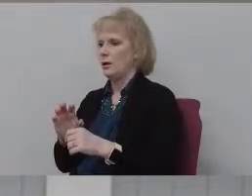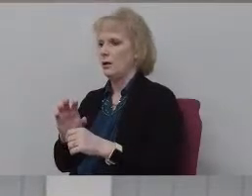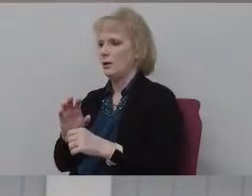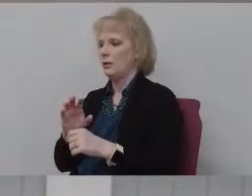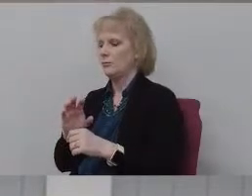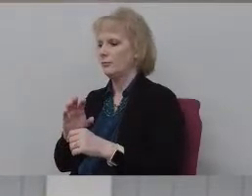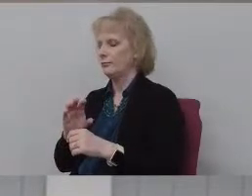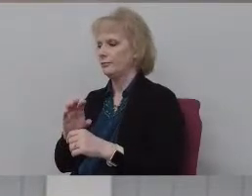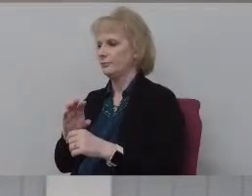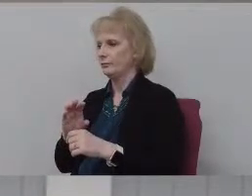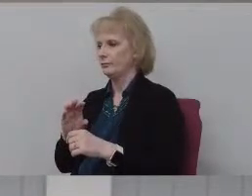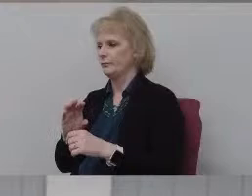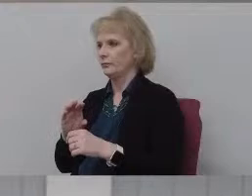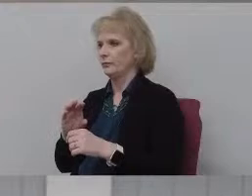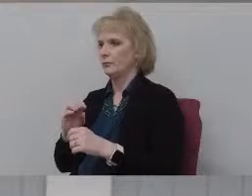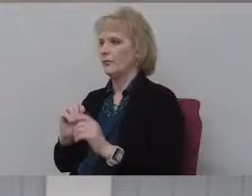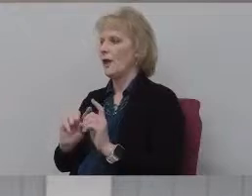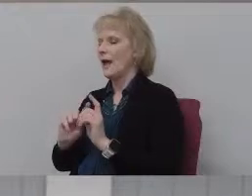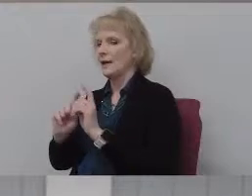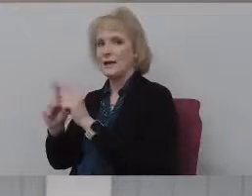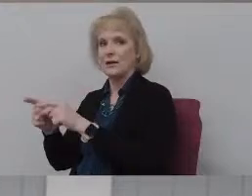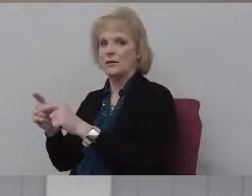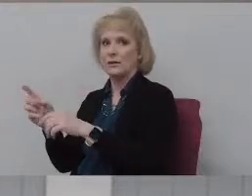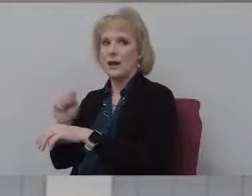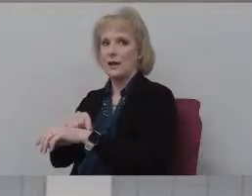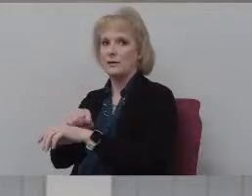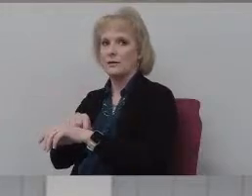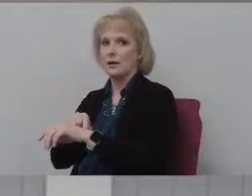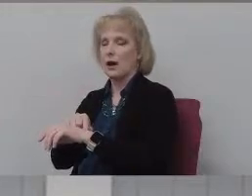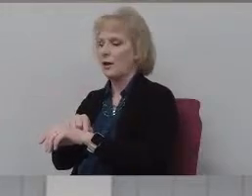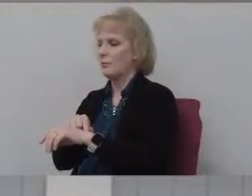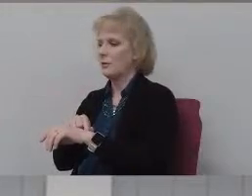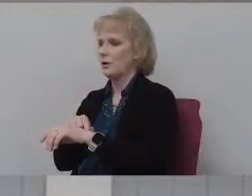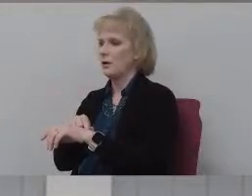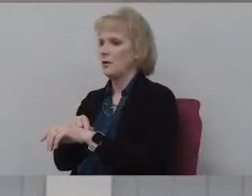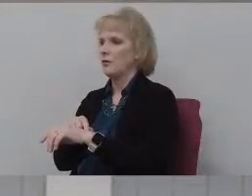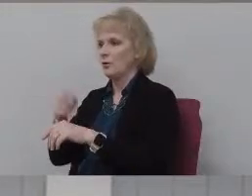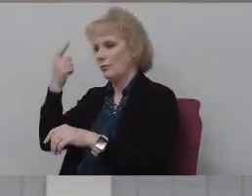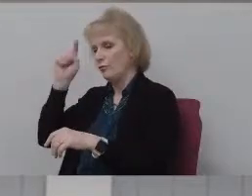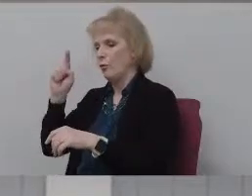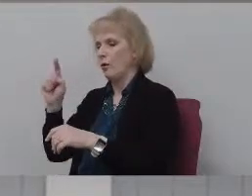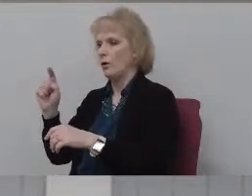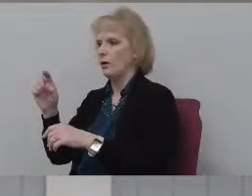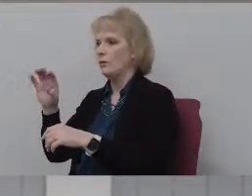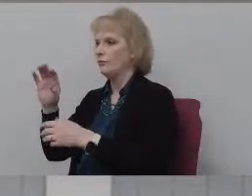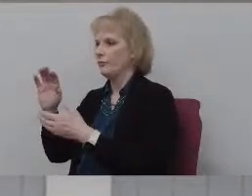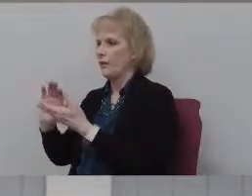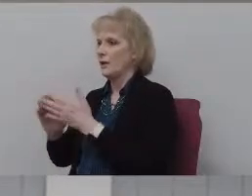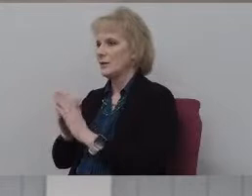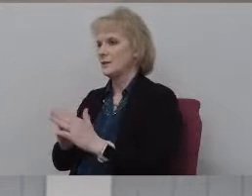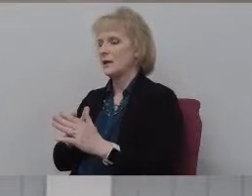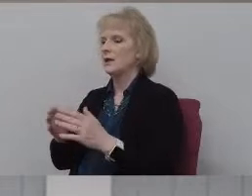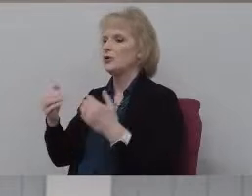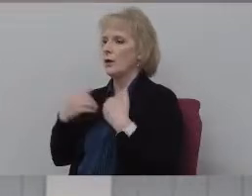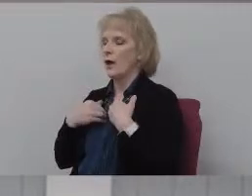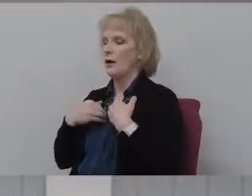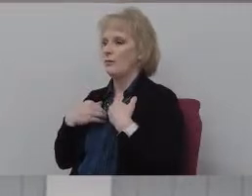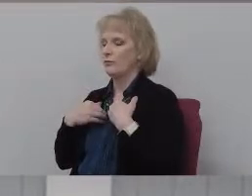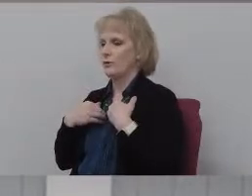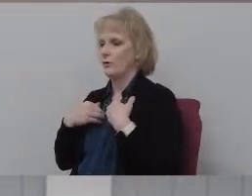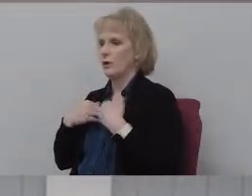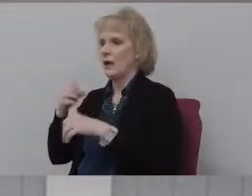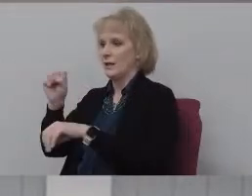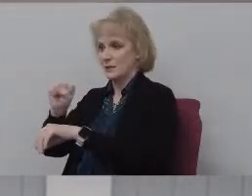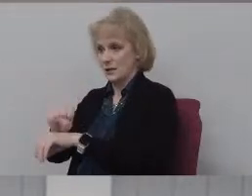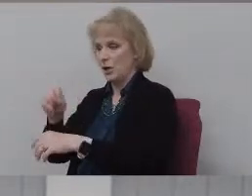standard was in those days, in order for a city to have a synagogue, there needed to be 10 adult males,